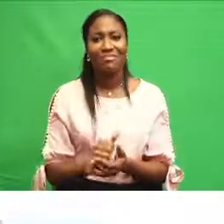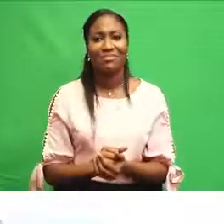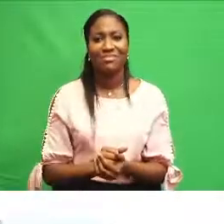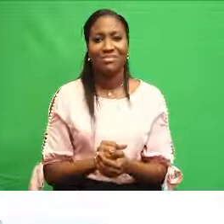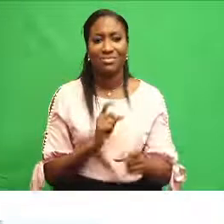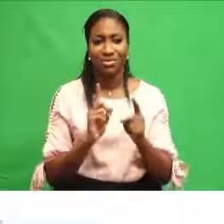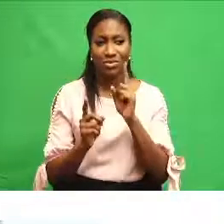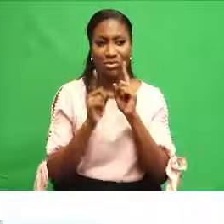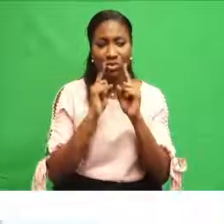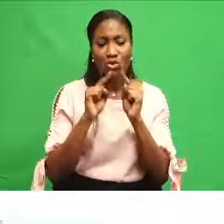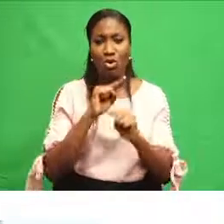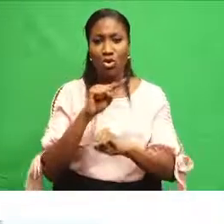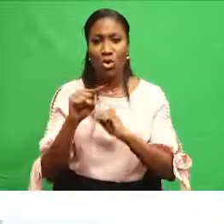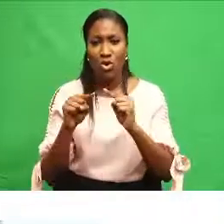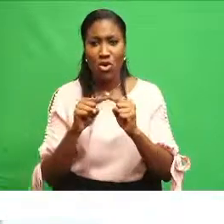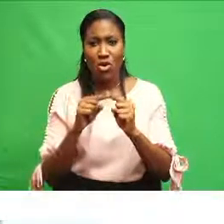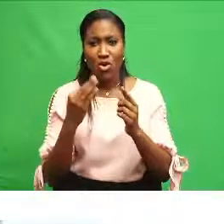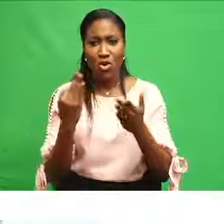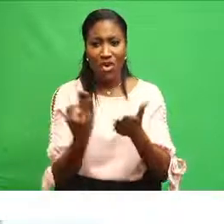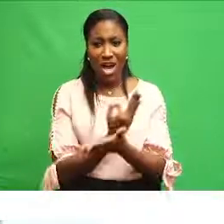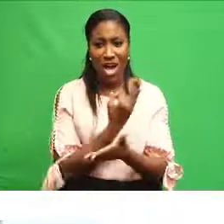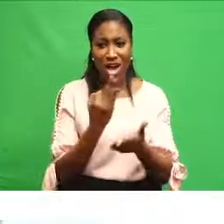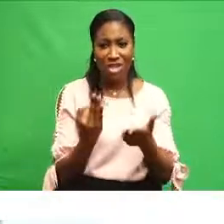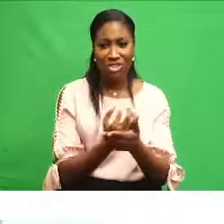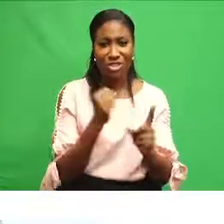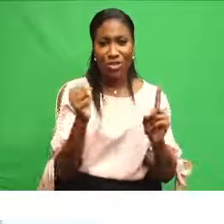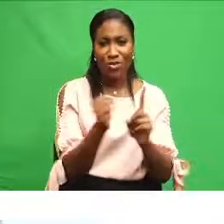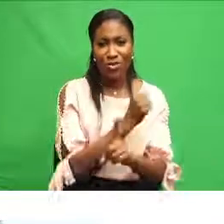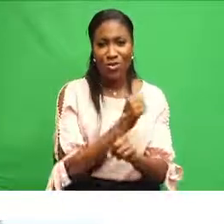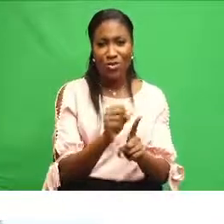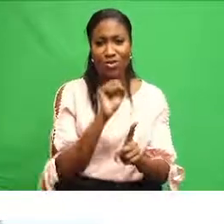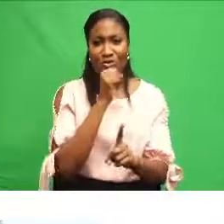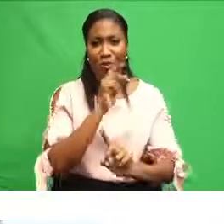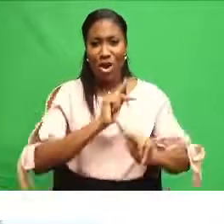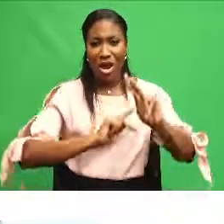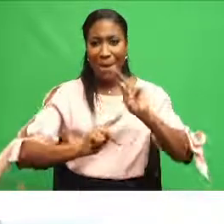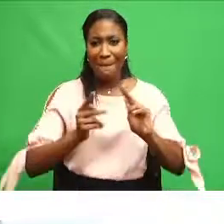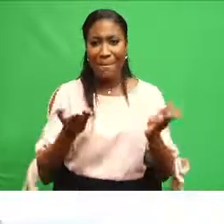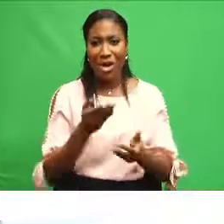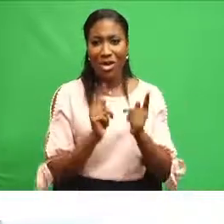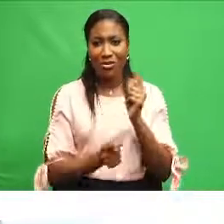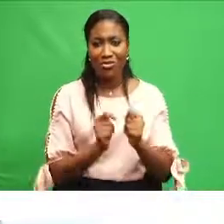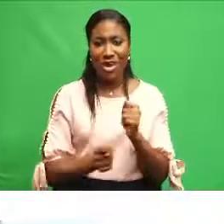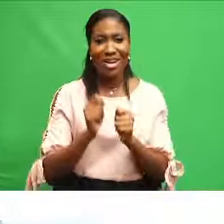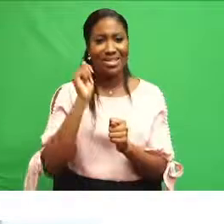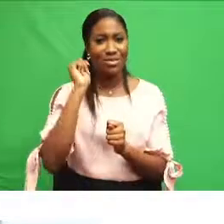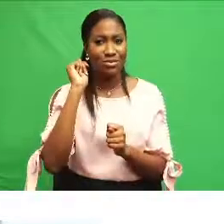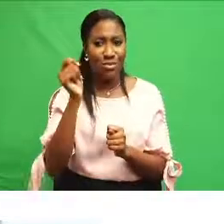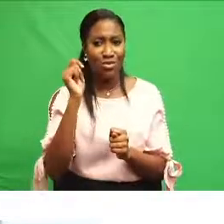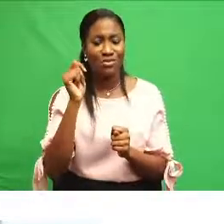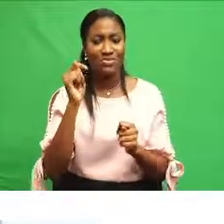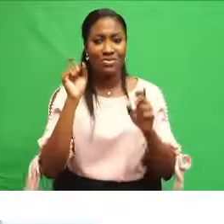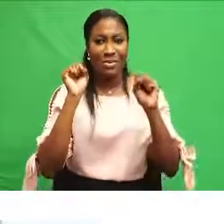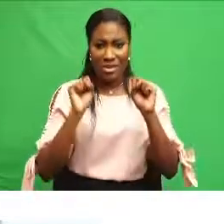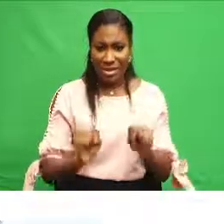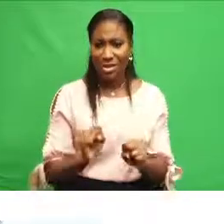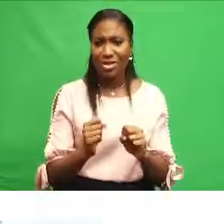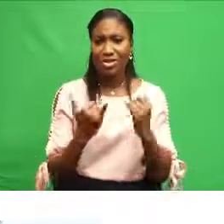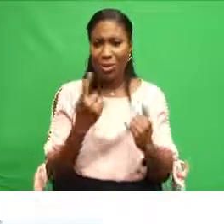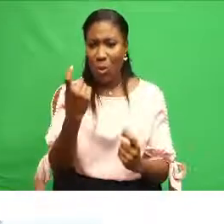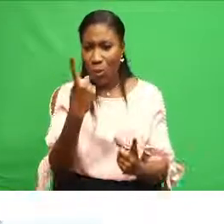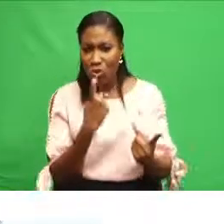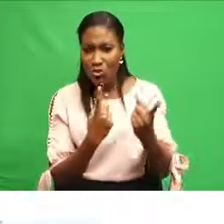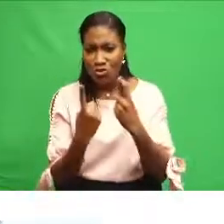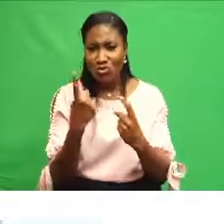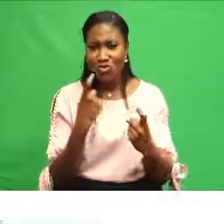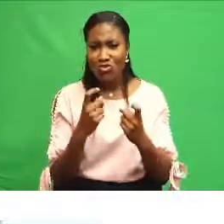about financial abuse of older persons here in Trinidad and Tobago. And of course, we're going to be fielding your questions. So we're looking